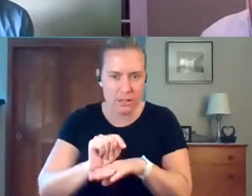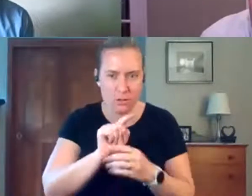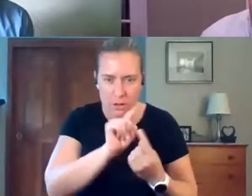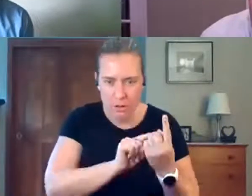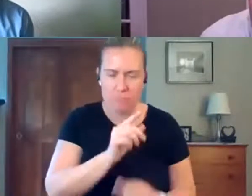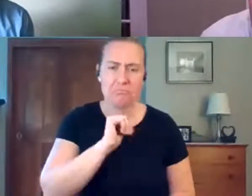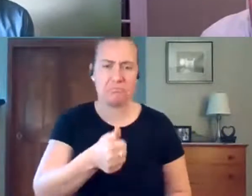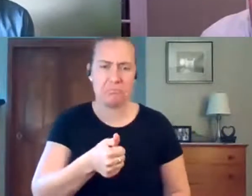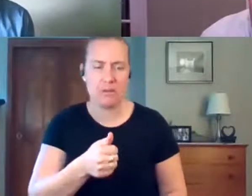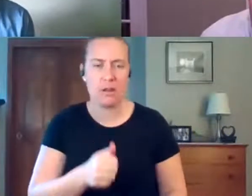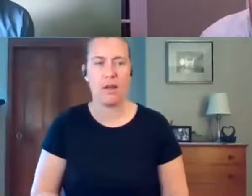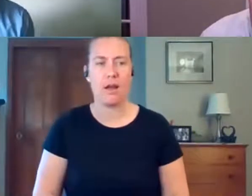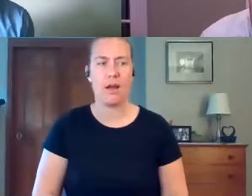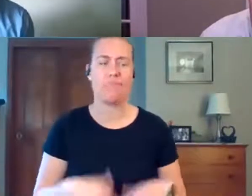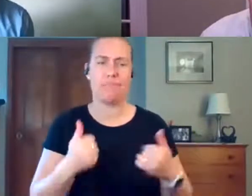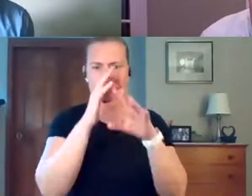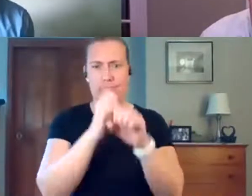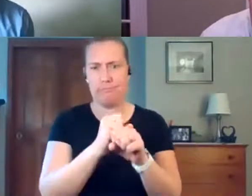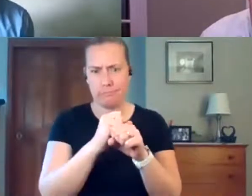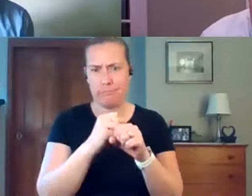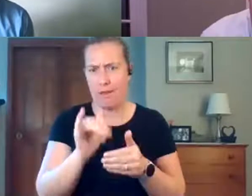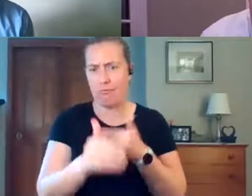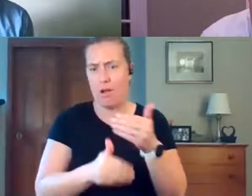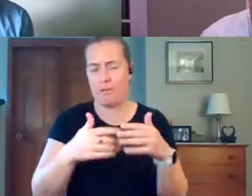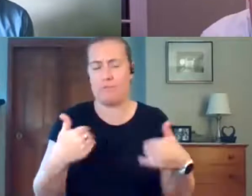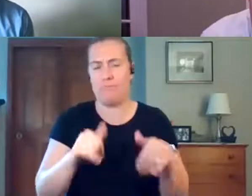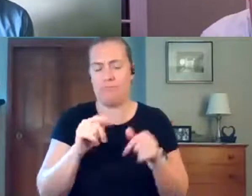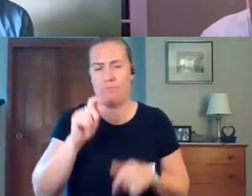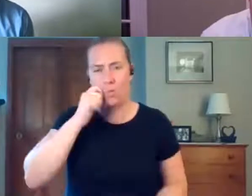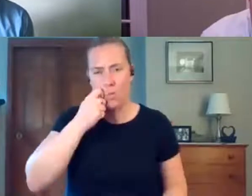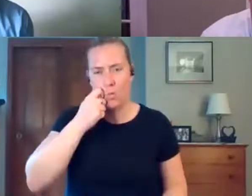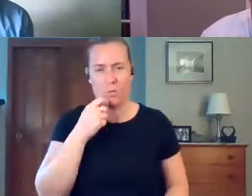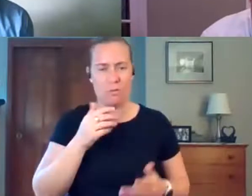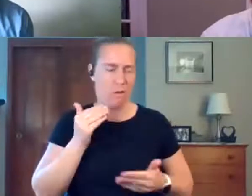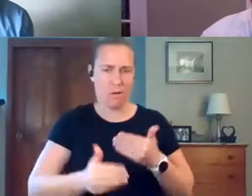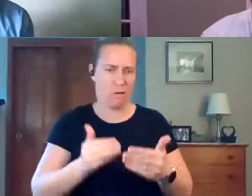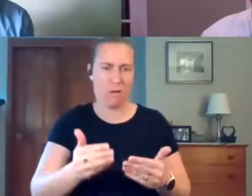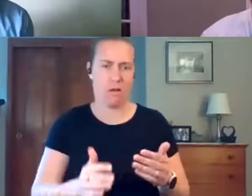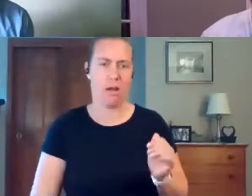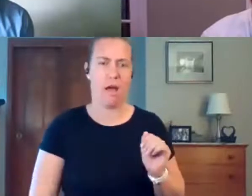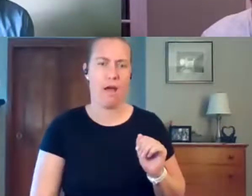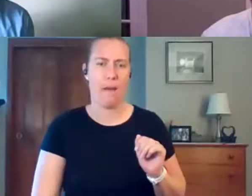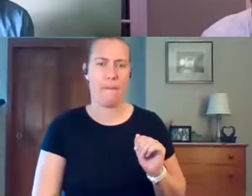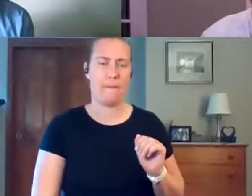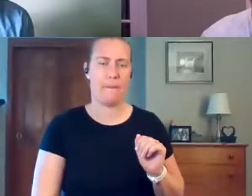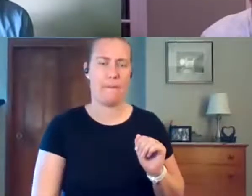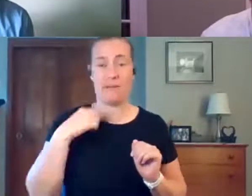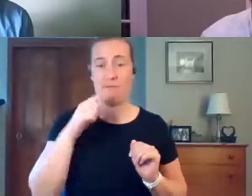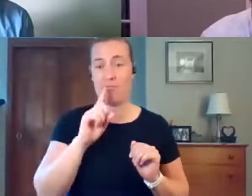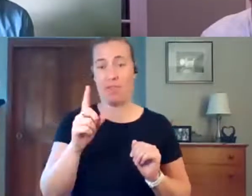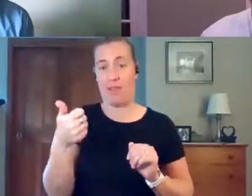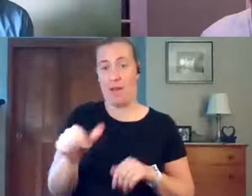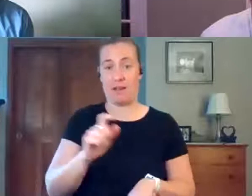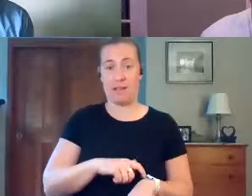it was a fascinating process kind of all the way along. And I think anytime,